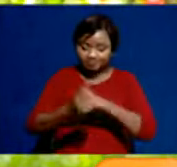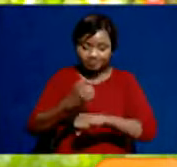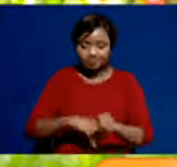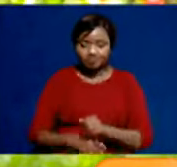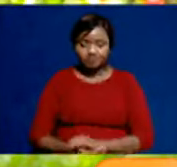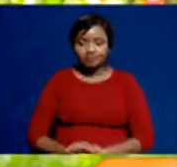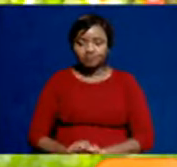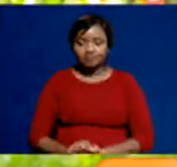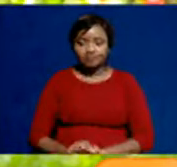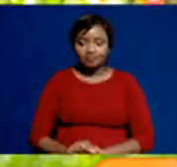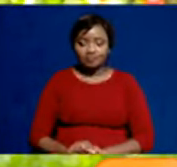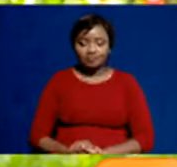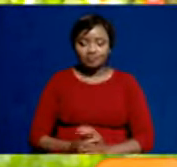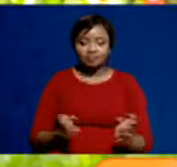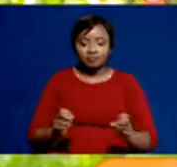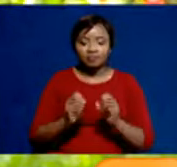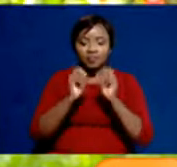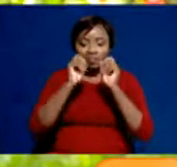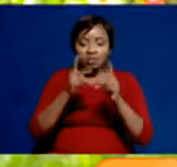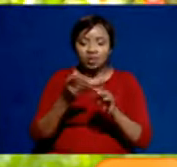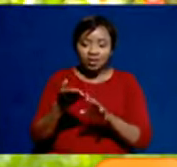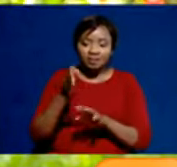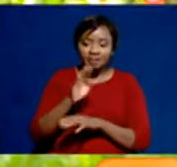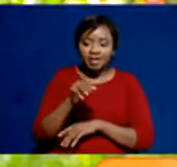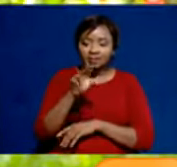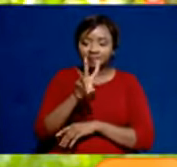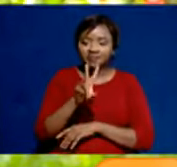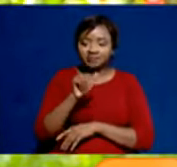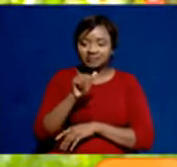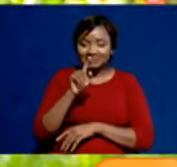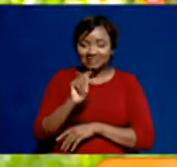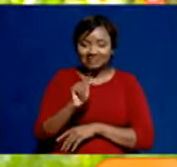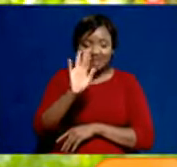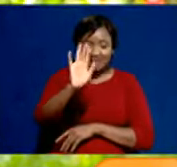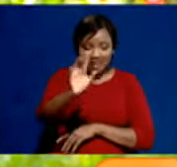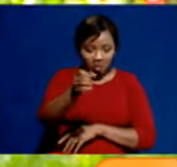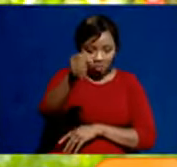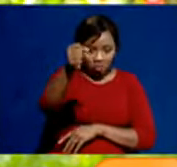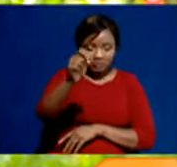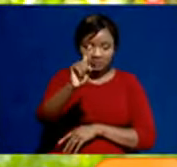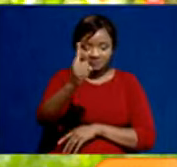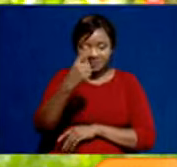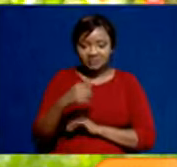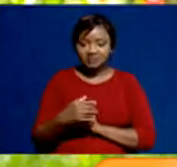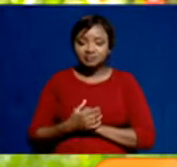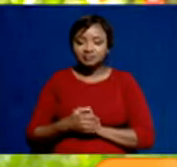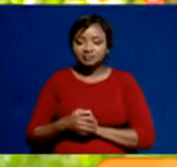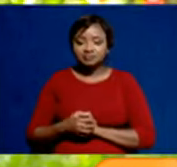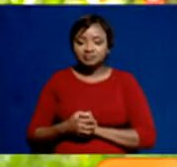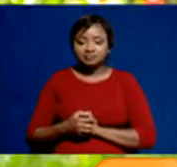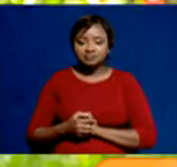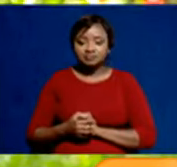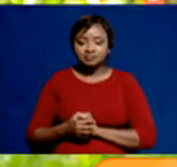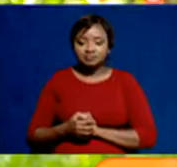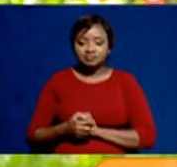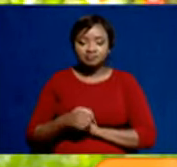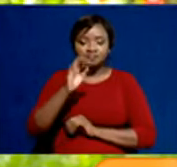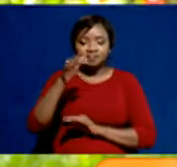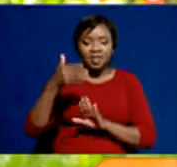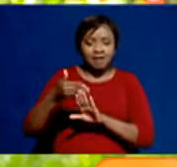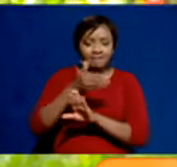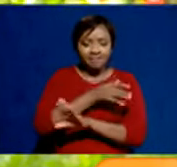Okay. Let me take you back to VAT on fuel, because you said that... Maybe before we go there, right. you had touched